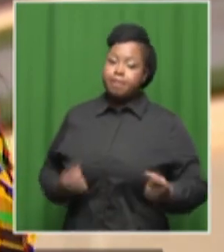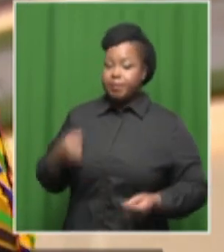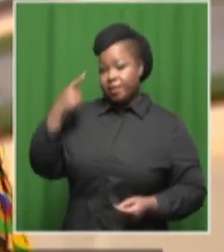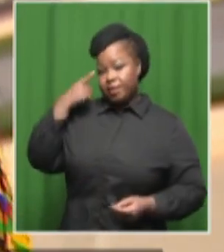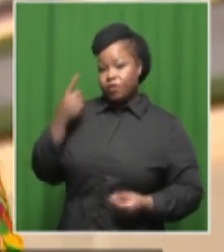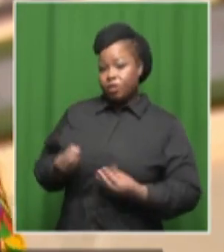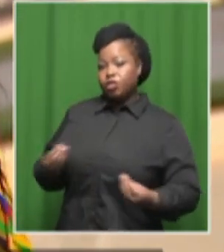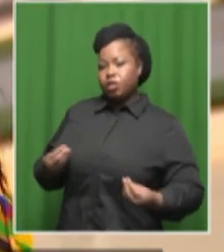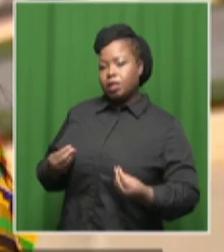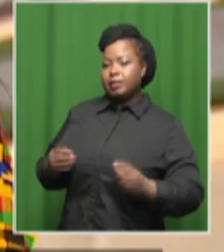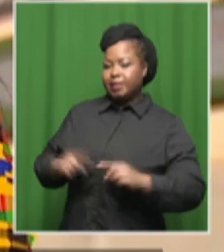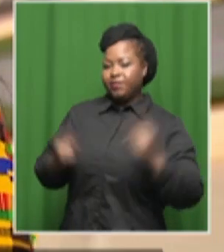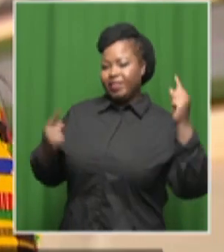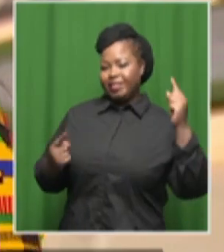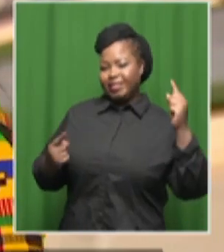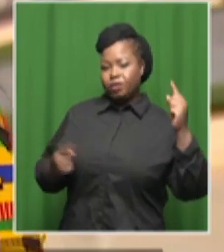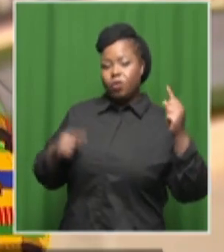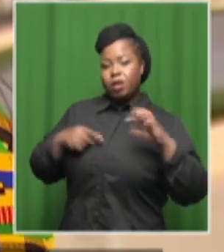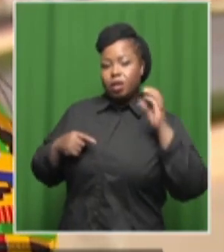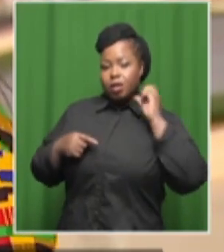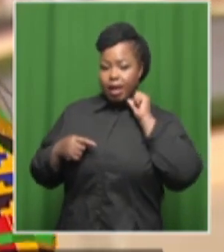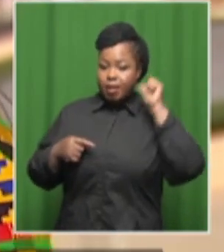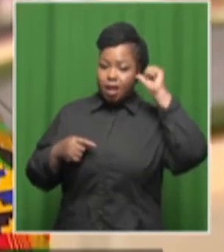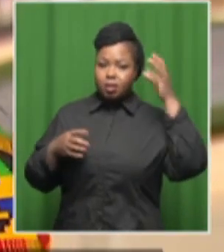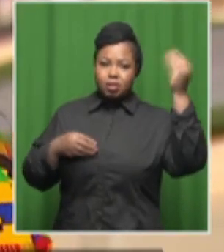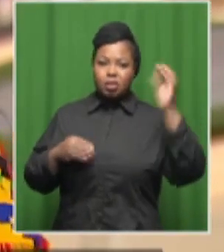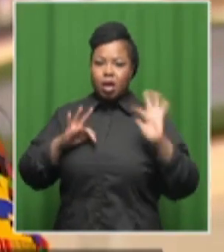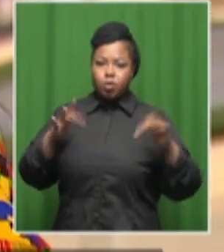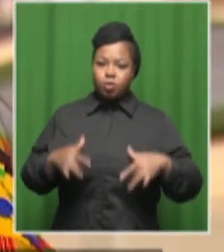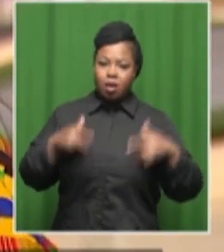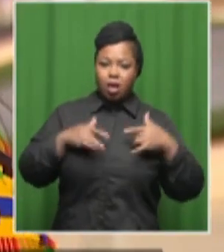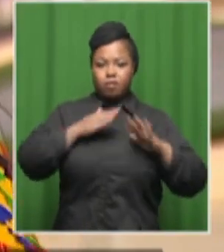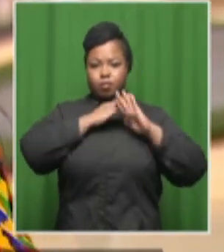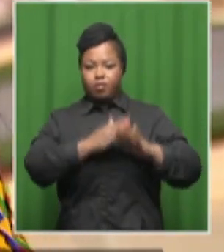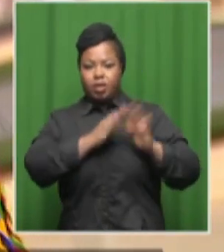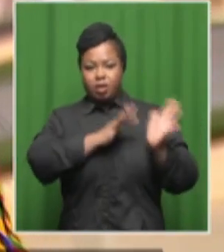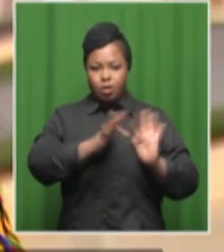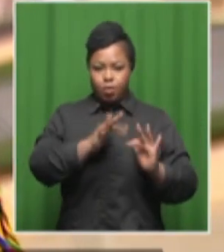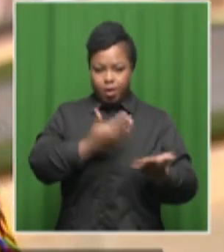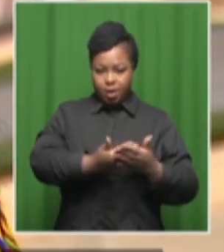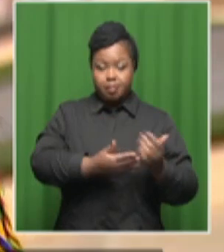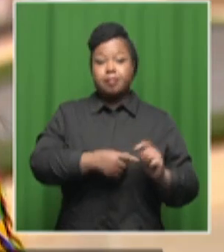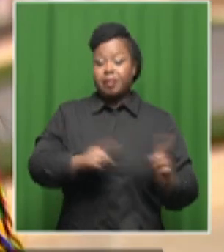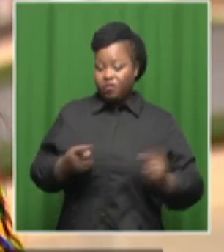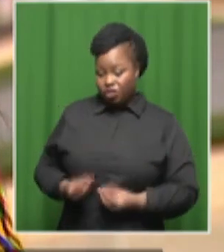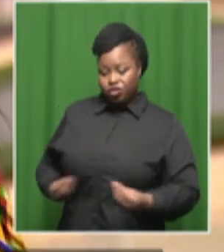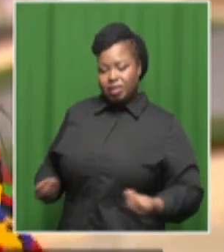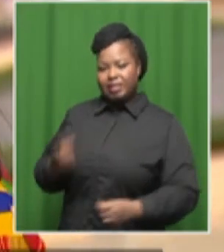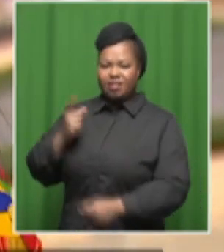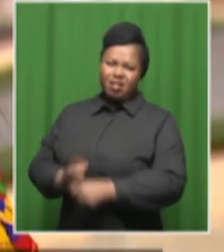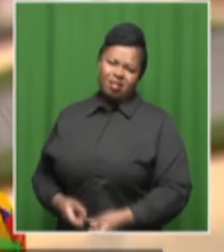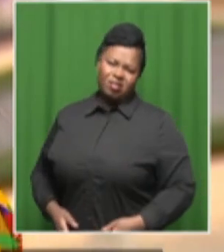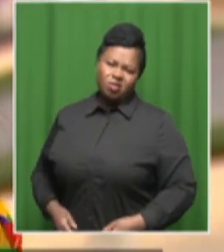as compared to the adults. The adults, it's more about lifestyle and we can do prevention. But for children, it's very difficult because some of